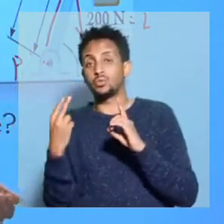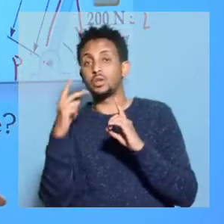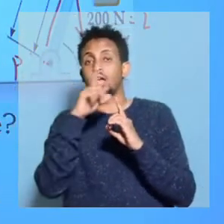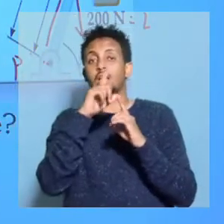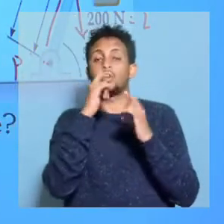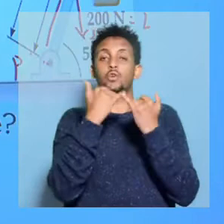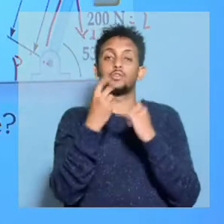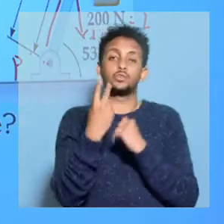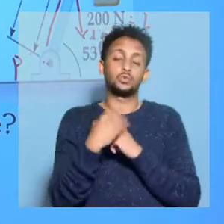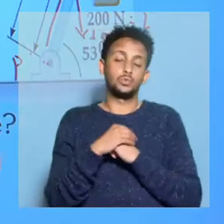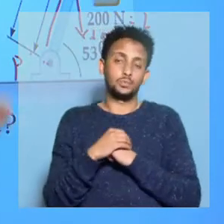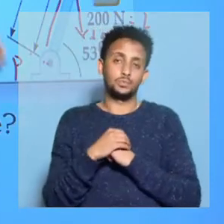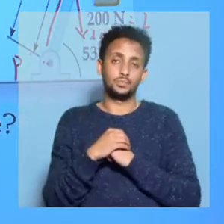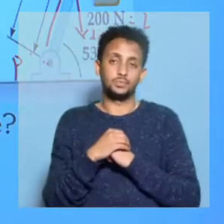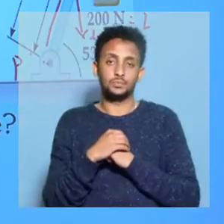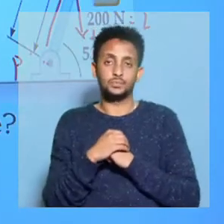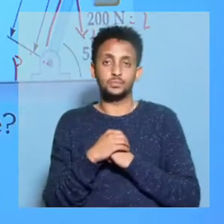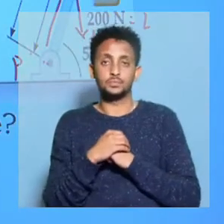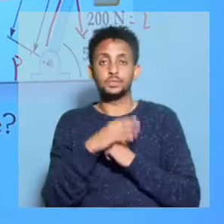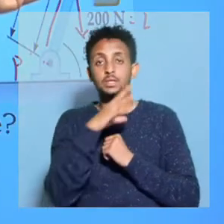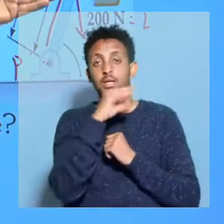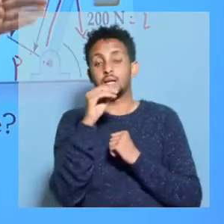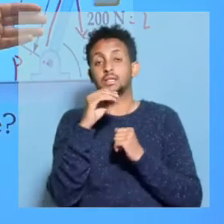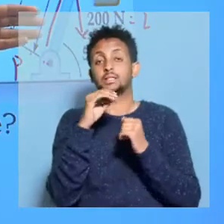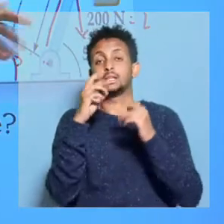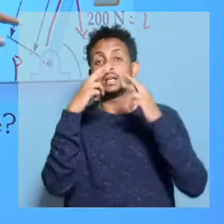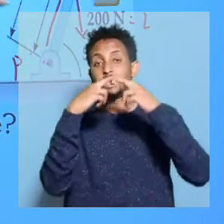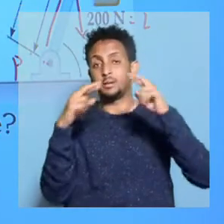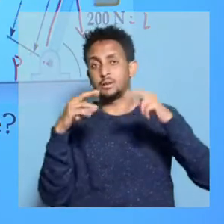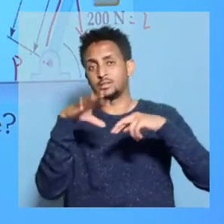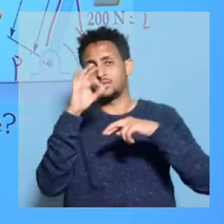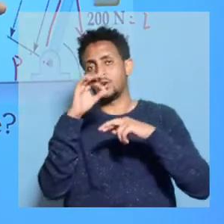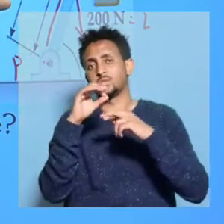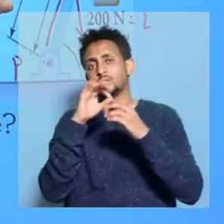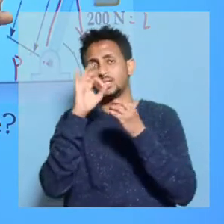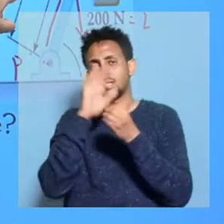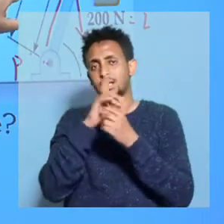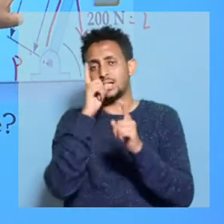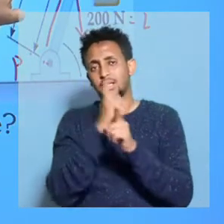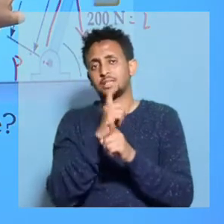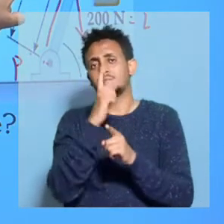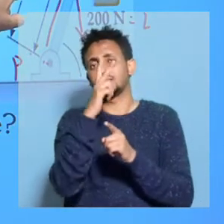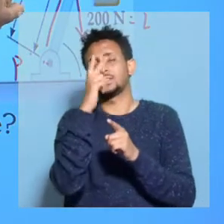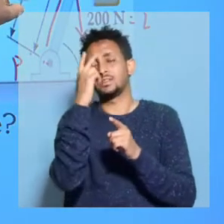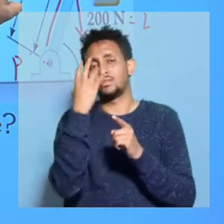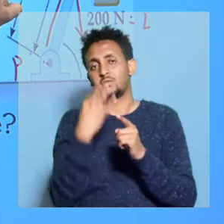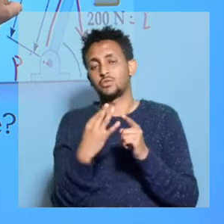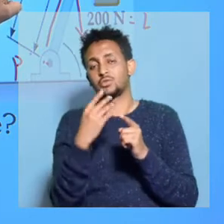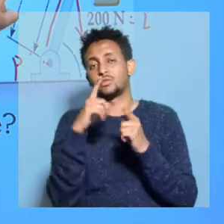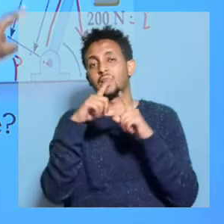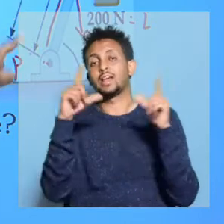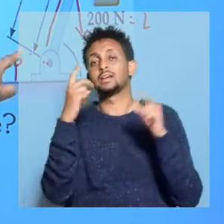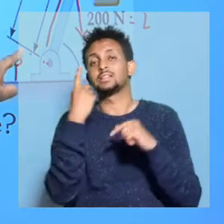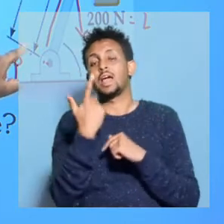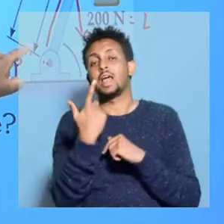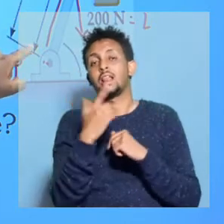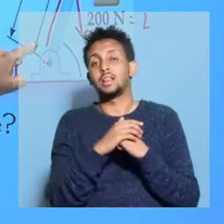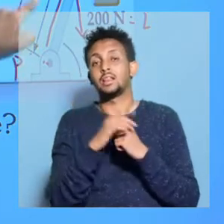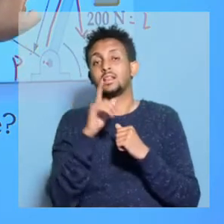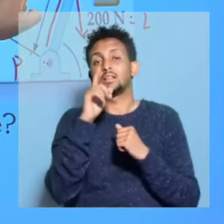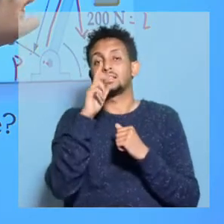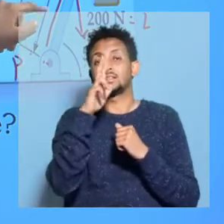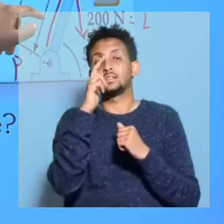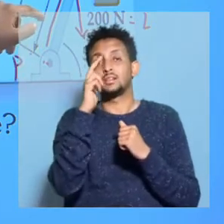L over 2. And the cable is found at exactly 3/4 of the length L. It says